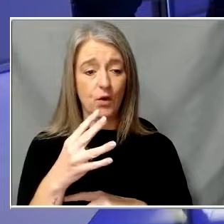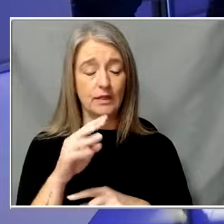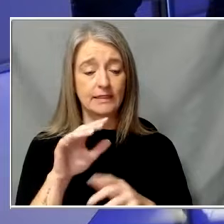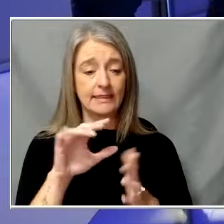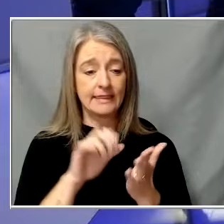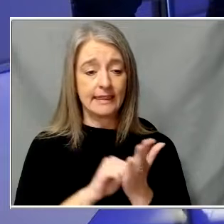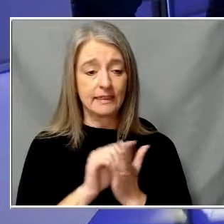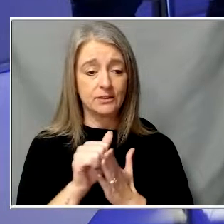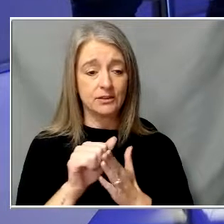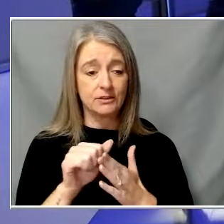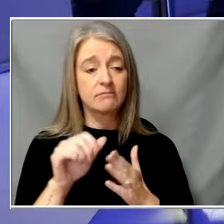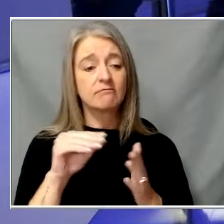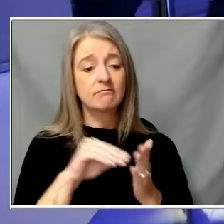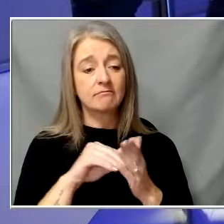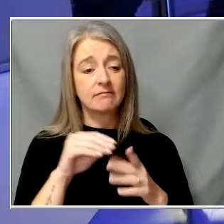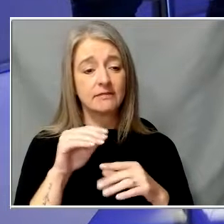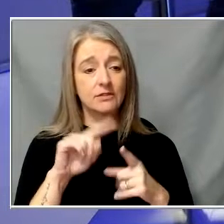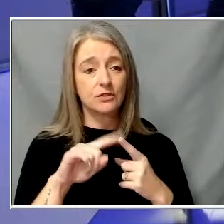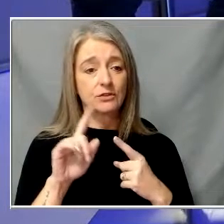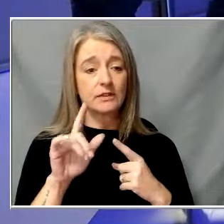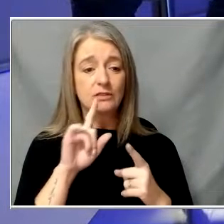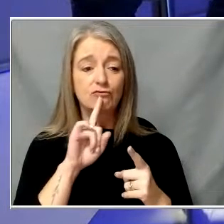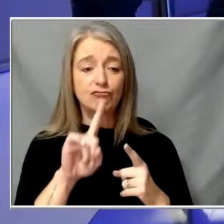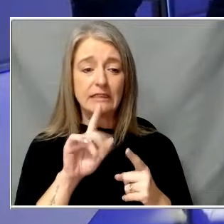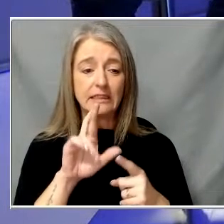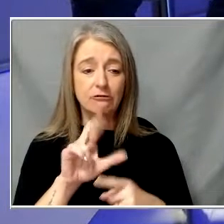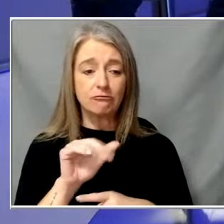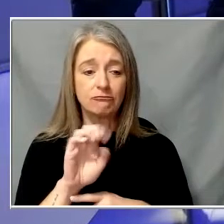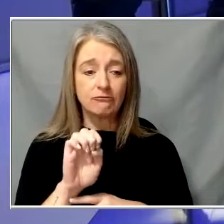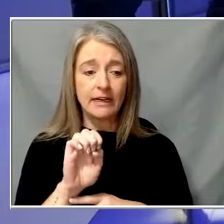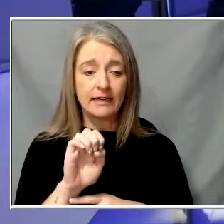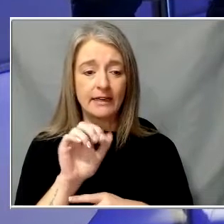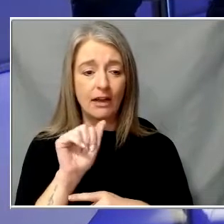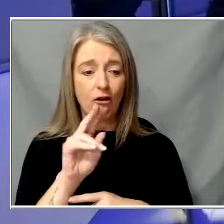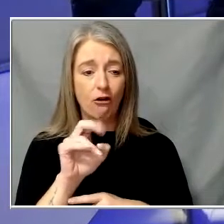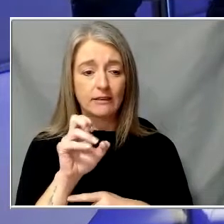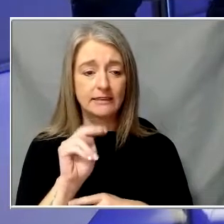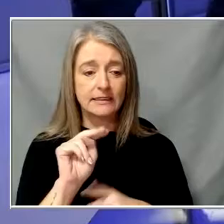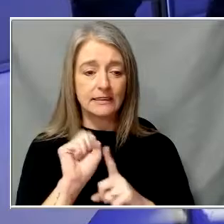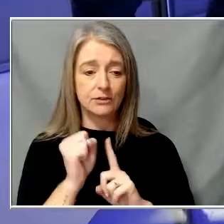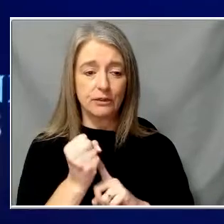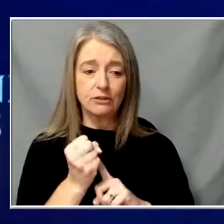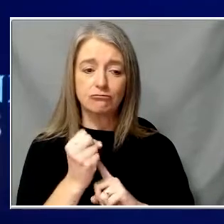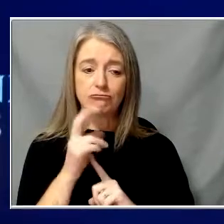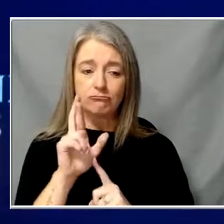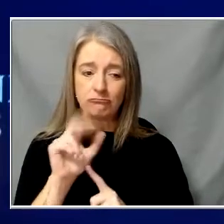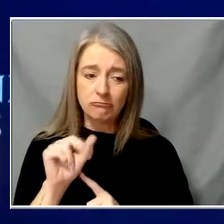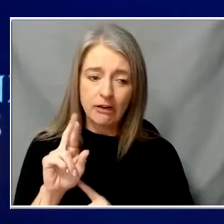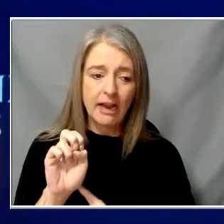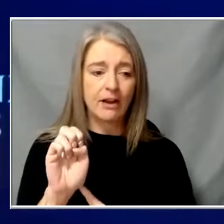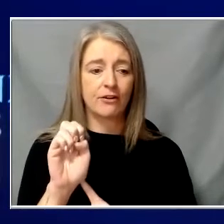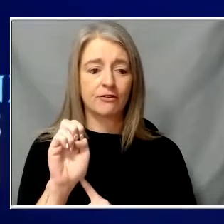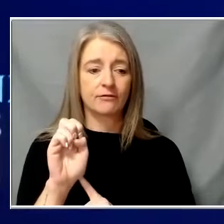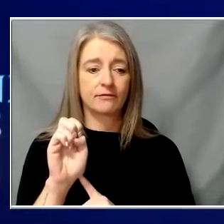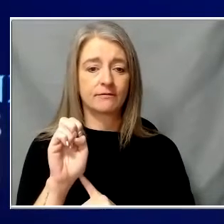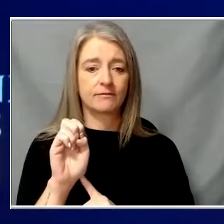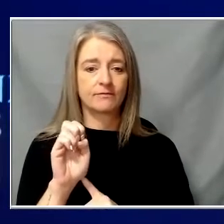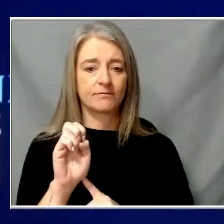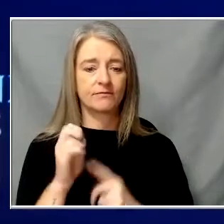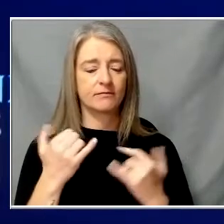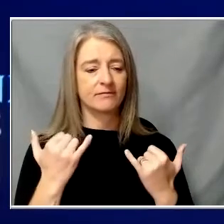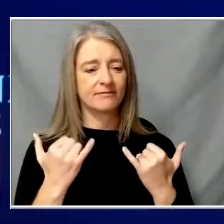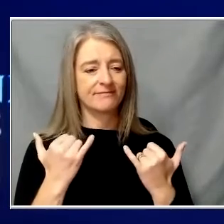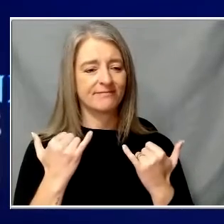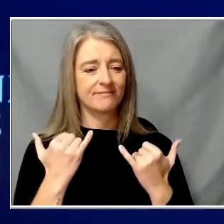state, but it's extremely rare in Austin's case. Tell us why. Yes, well, yeah, these days if someone